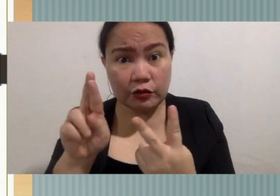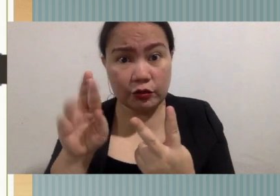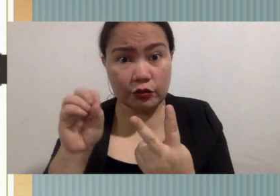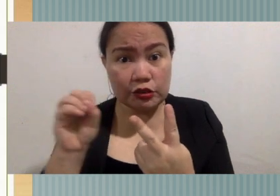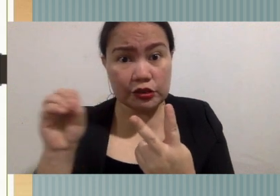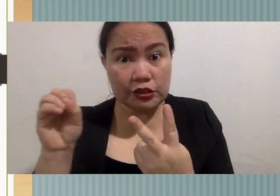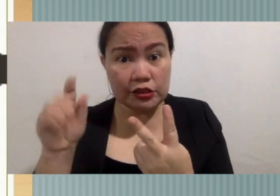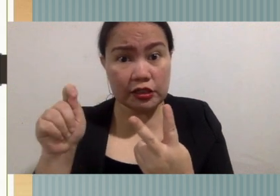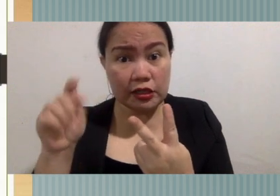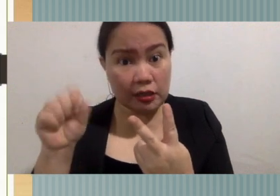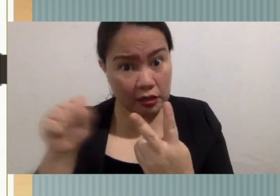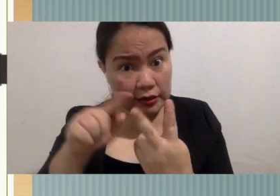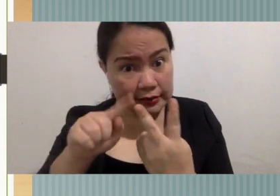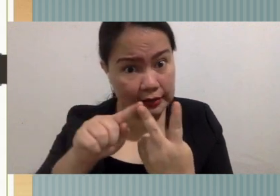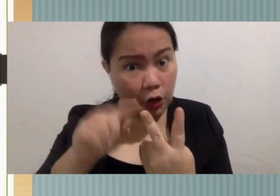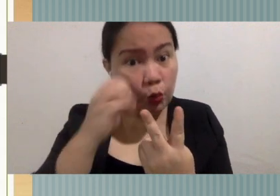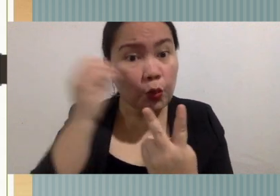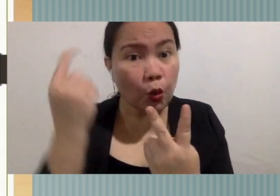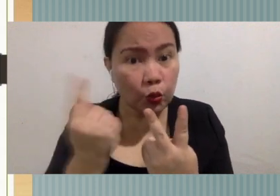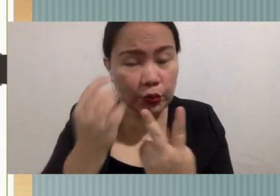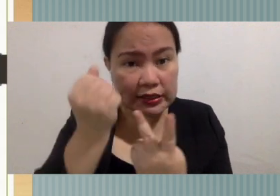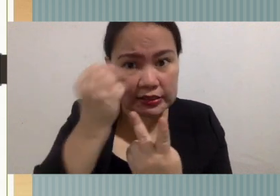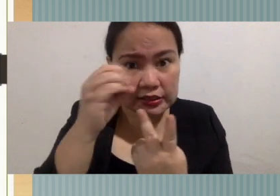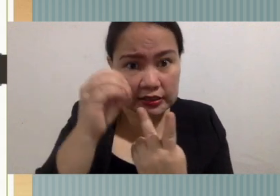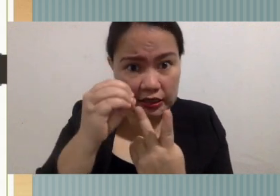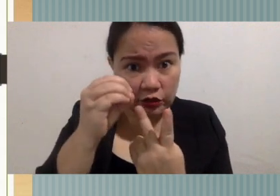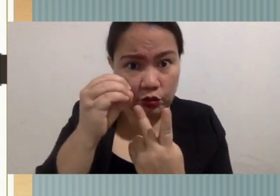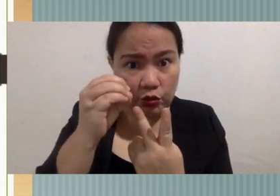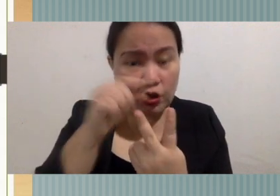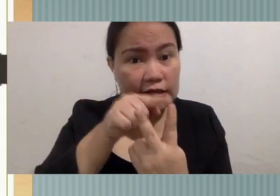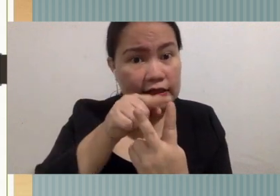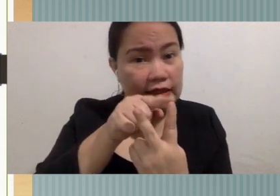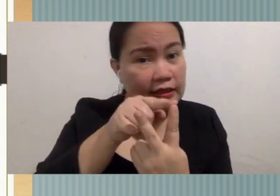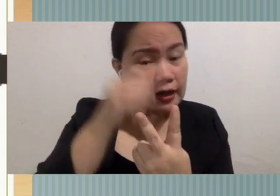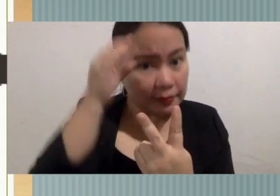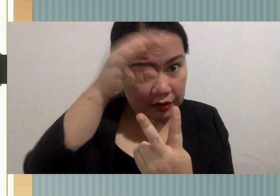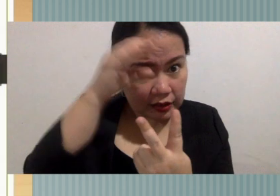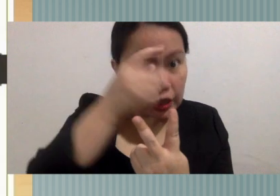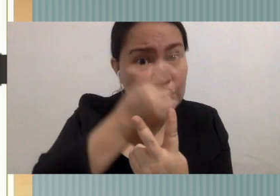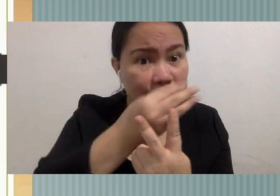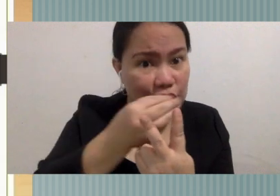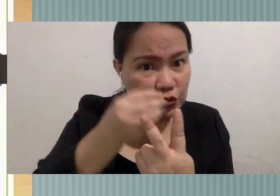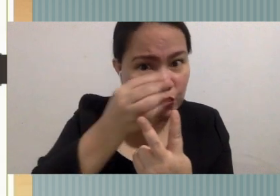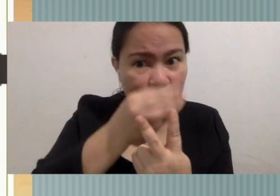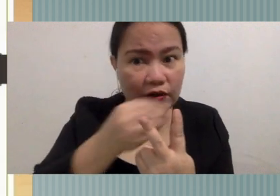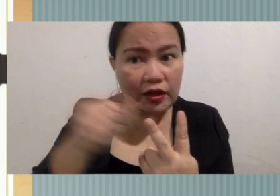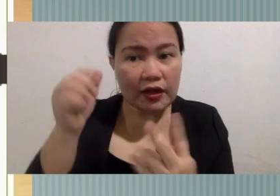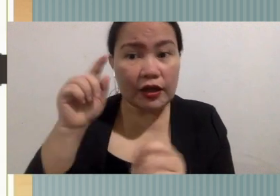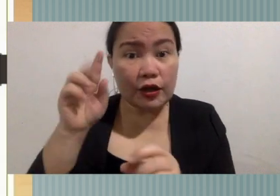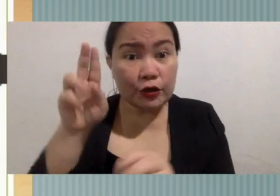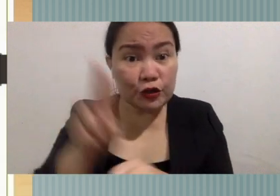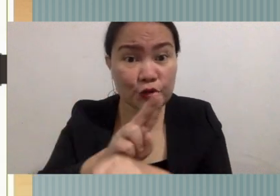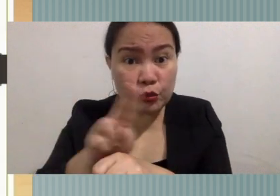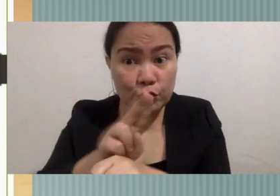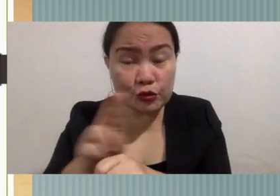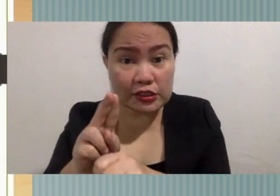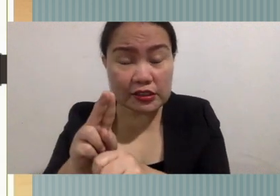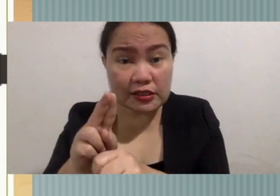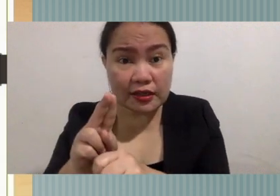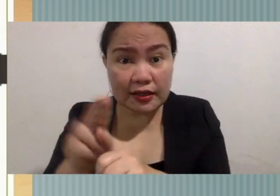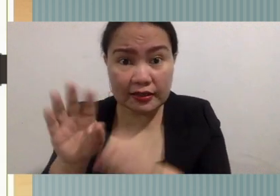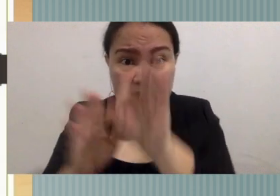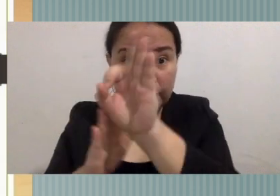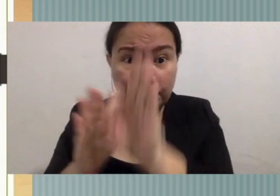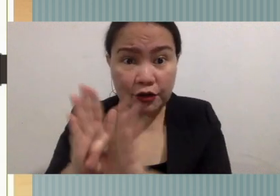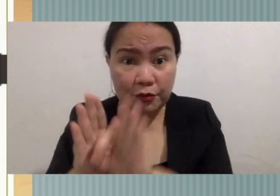dyan ay 0. So, ito na lang yung hahanapin natin, yung isang solution nyo. Gamit yung x is